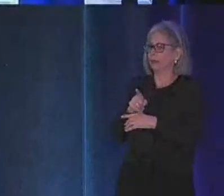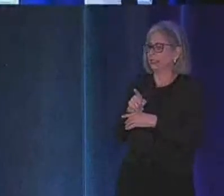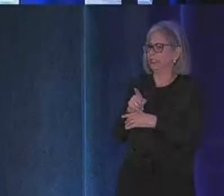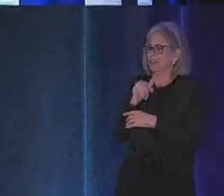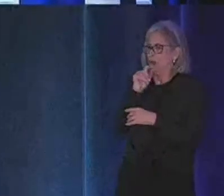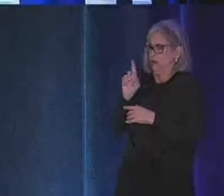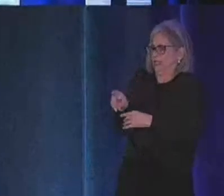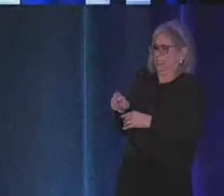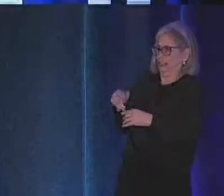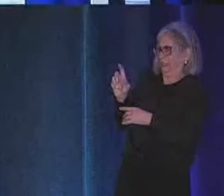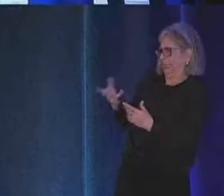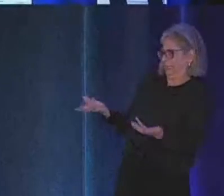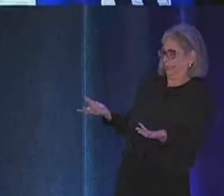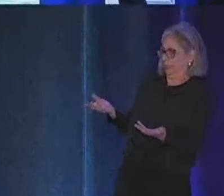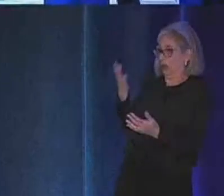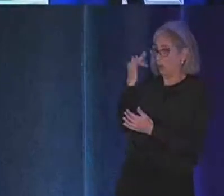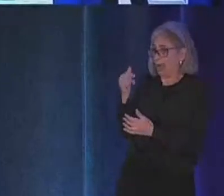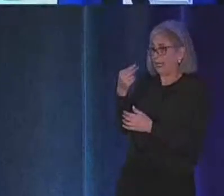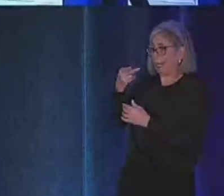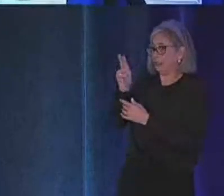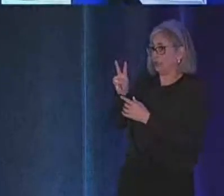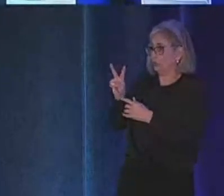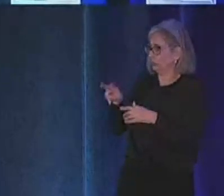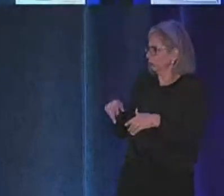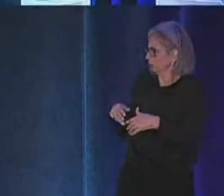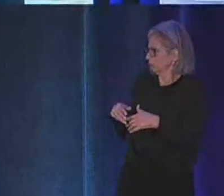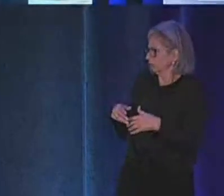don't necessarily need because H2 is here.